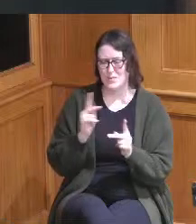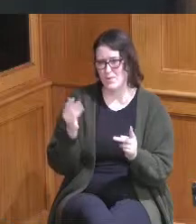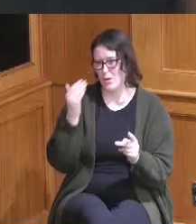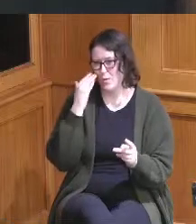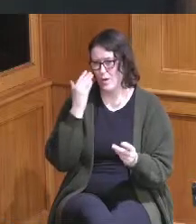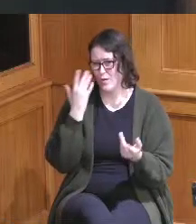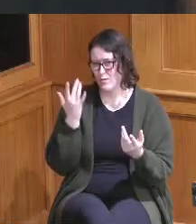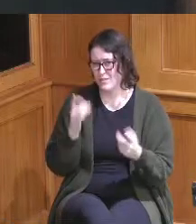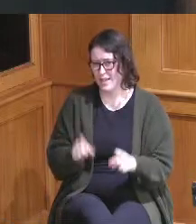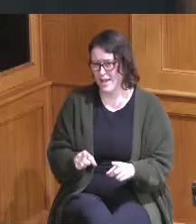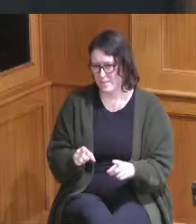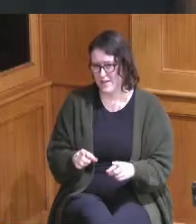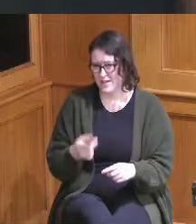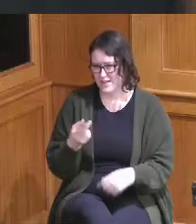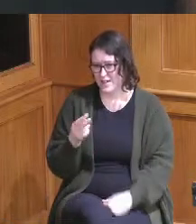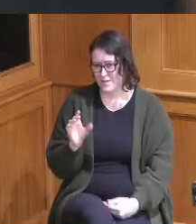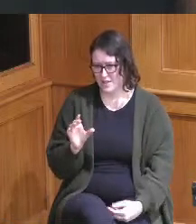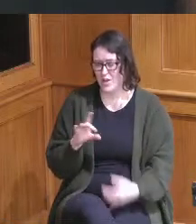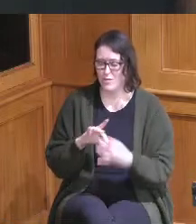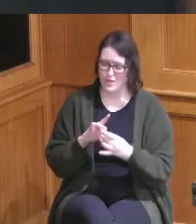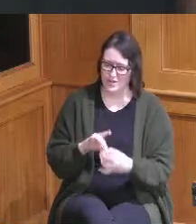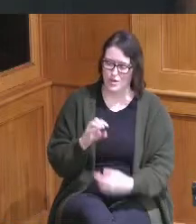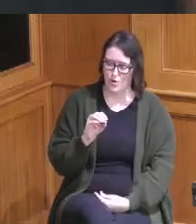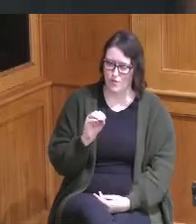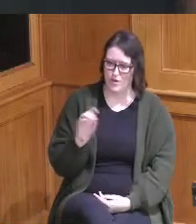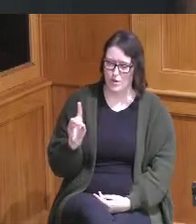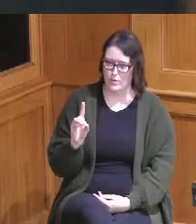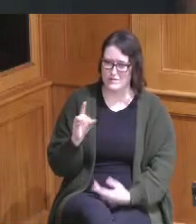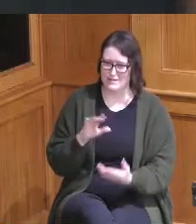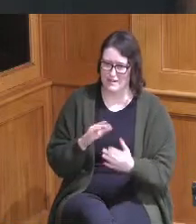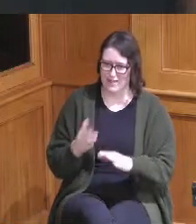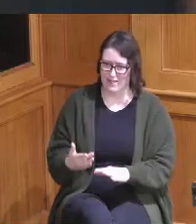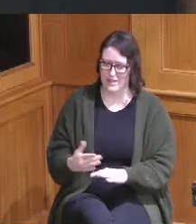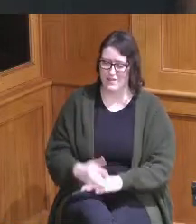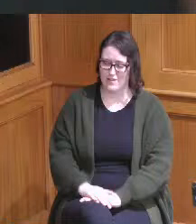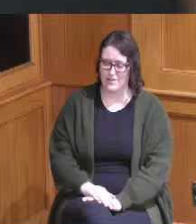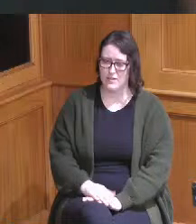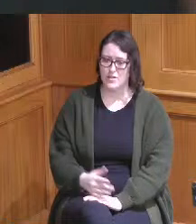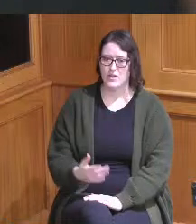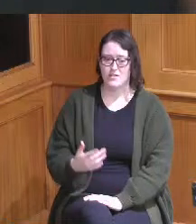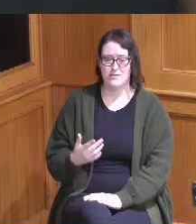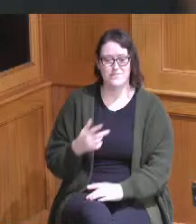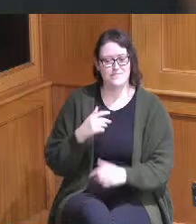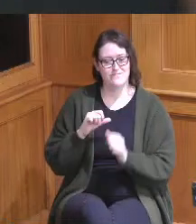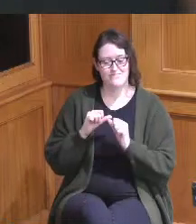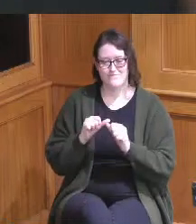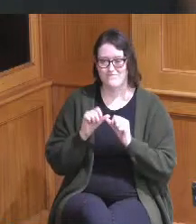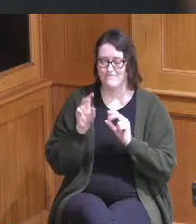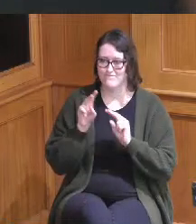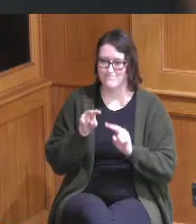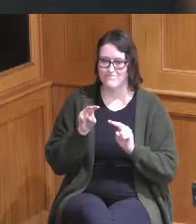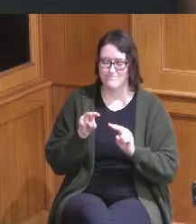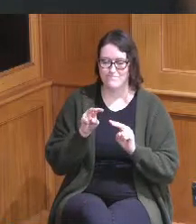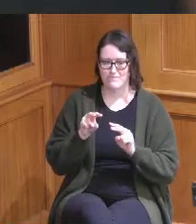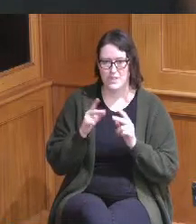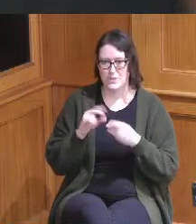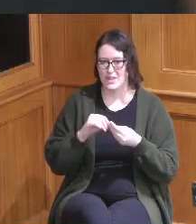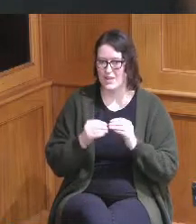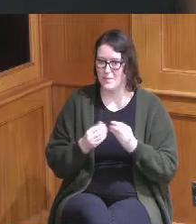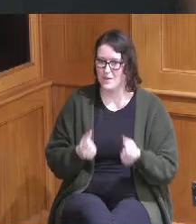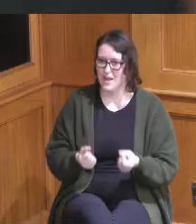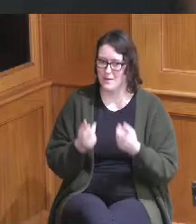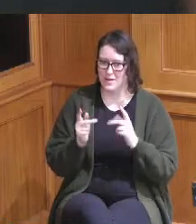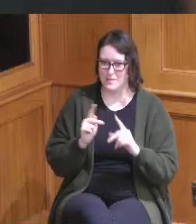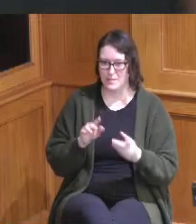what's happening in Hamilton County related to the overdose deaths. So ongoing surveillance of daily overdose incidents since